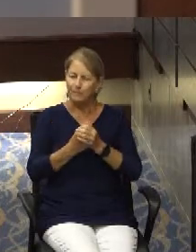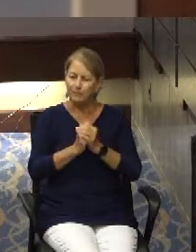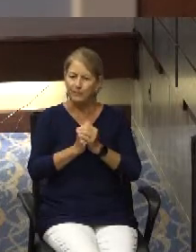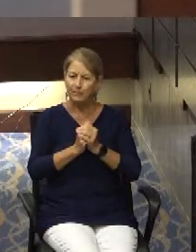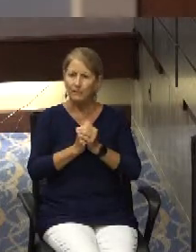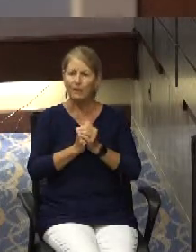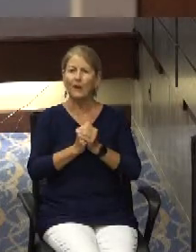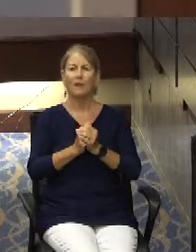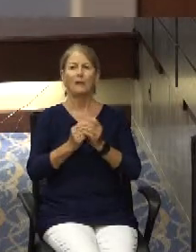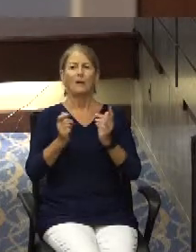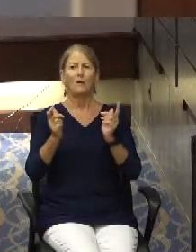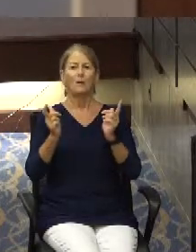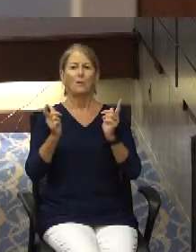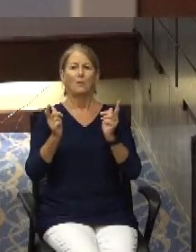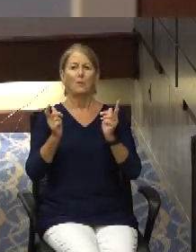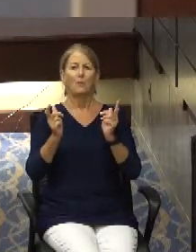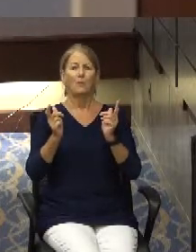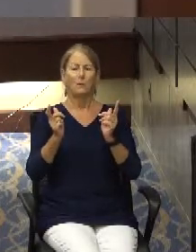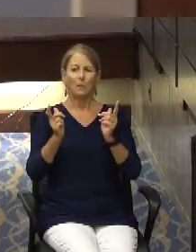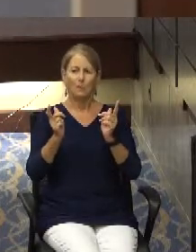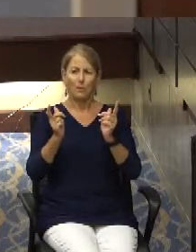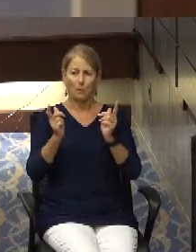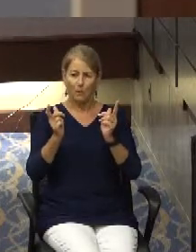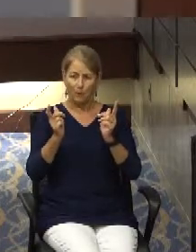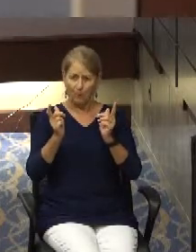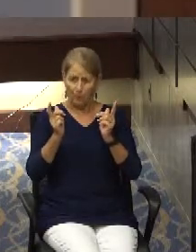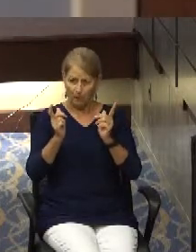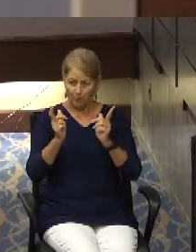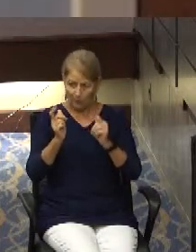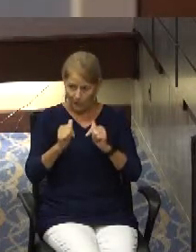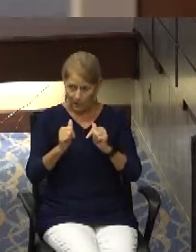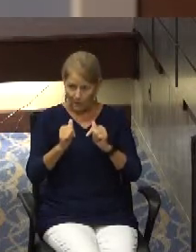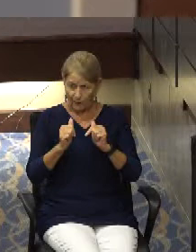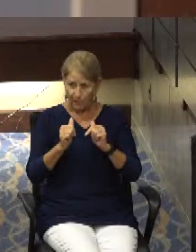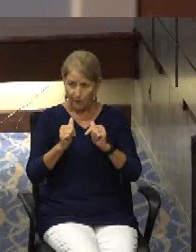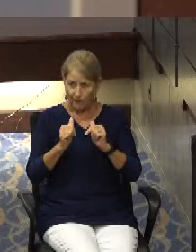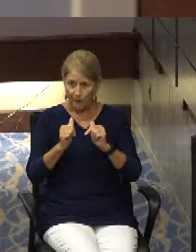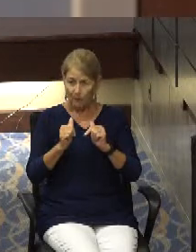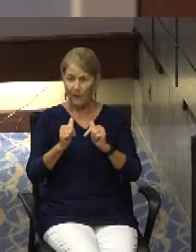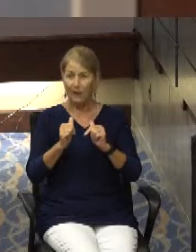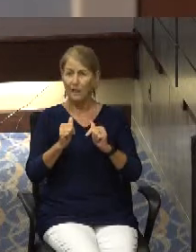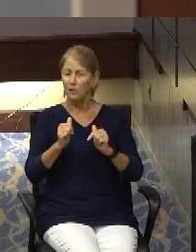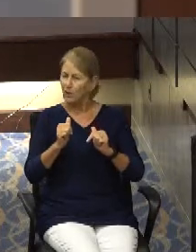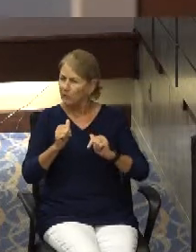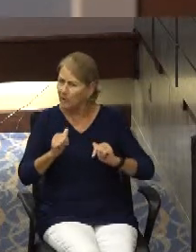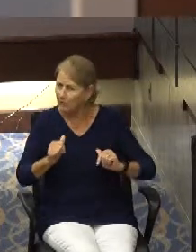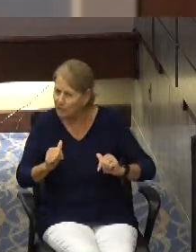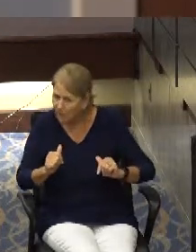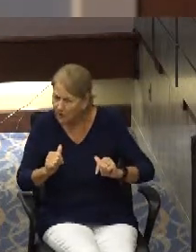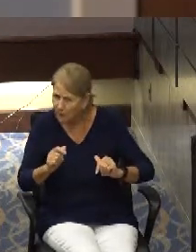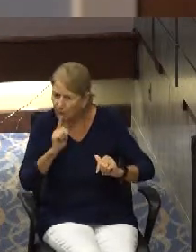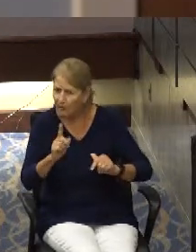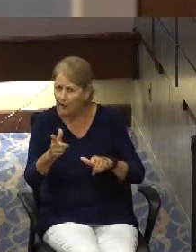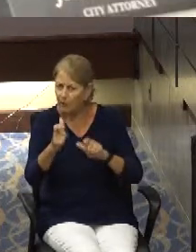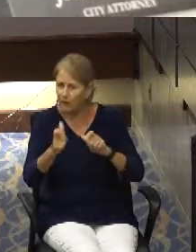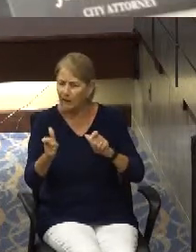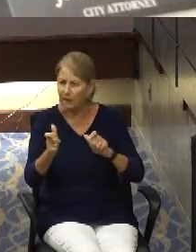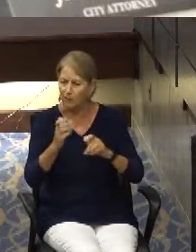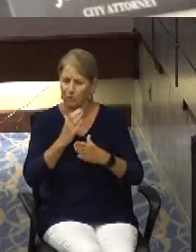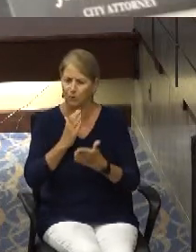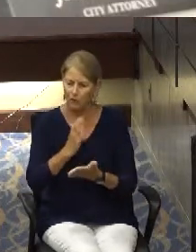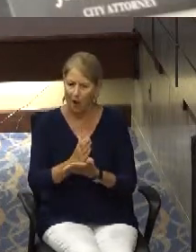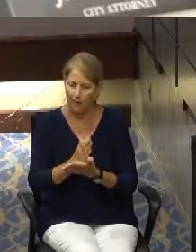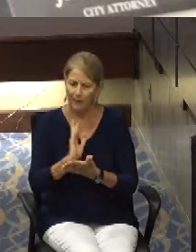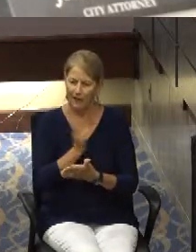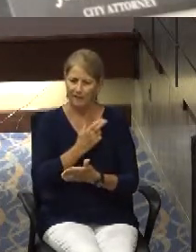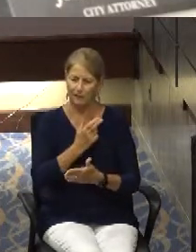even when you lean in, because we're doing what we're not supposed to do. That's my favorite Jennifer lean. She leans really quickly to the microphone to stop us from saying